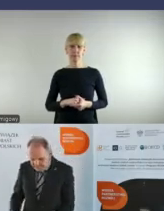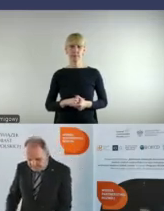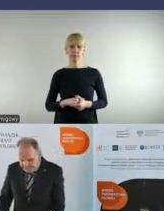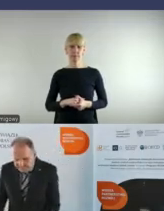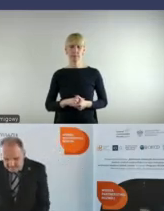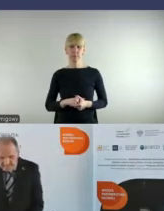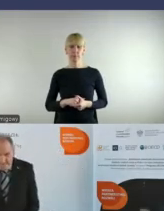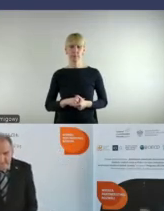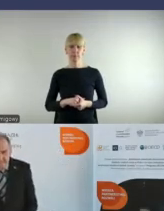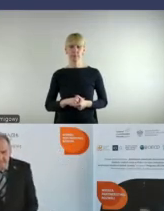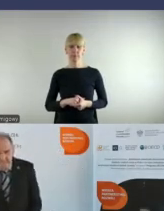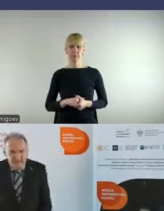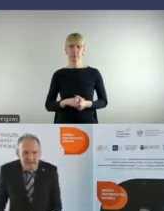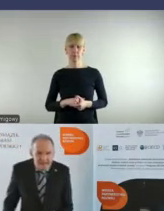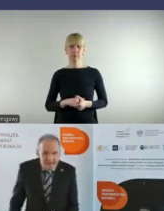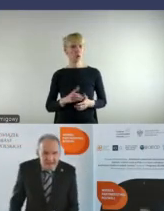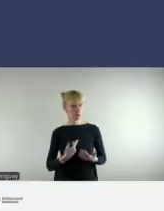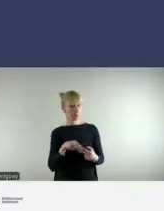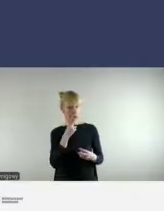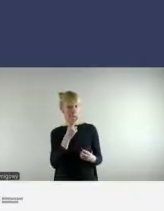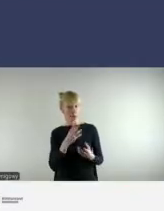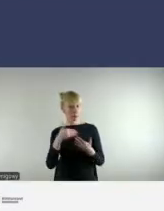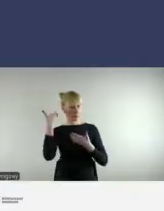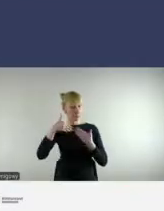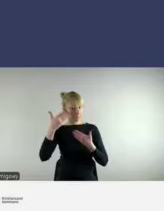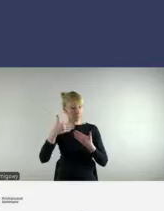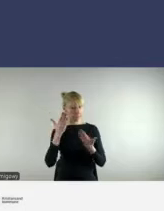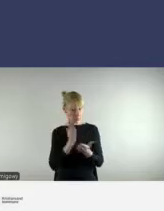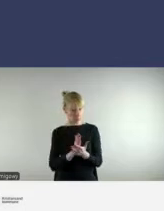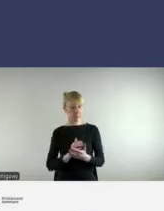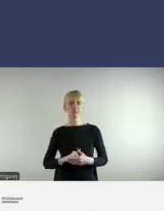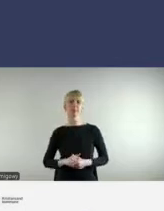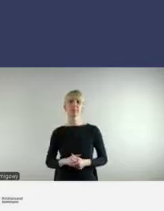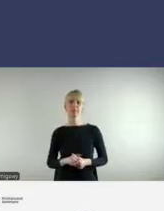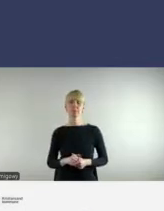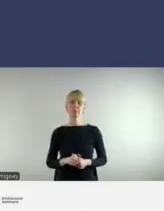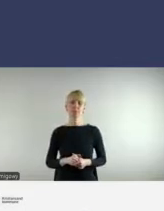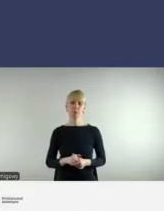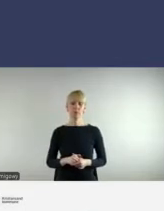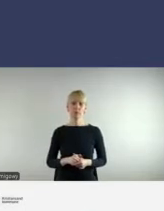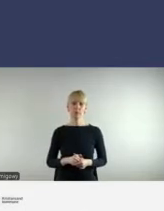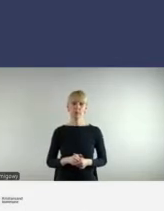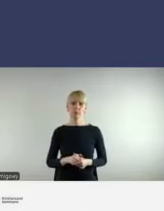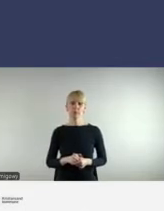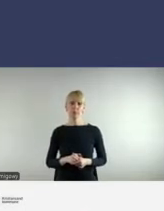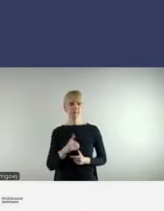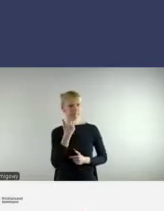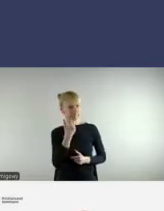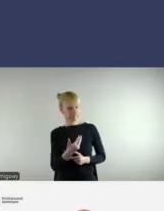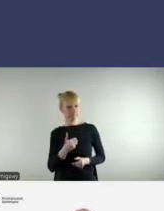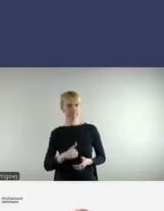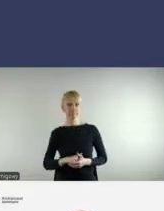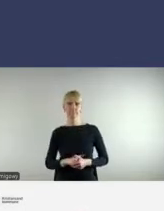Can you see my presentation? Yes, it's okay. It's great. It's okay. Thank you. Okay,